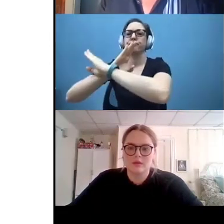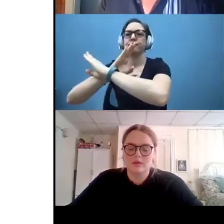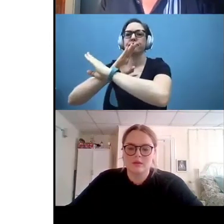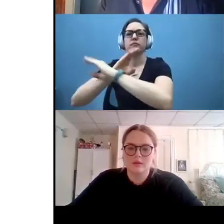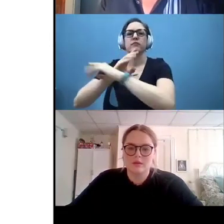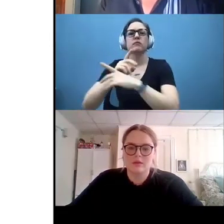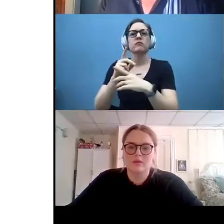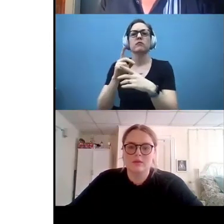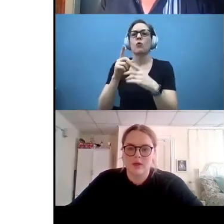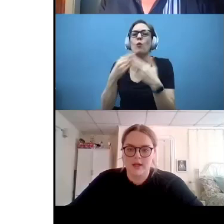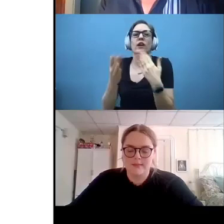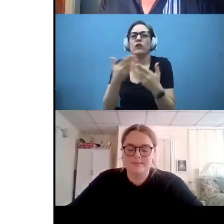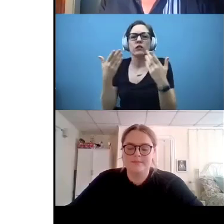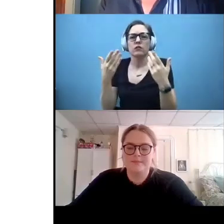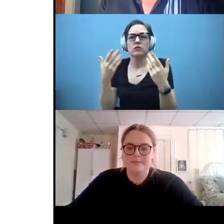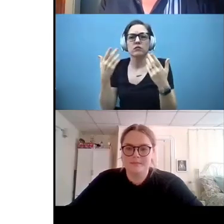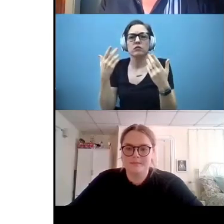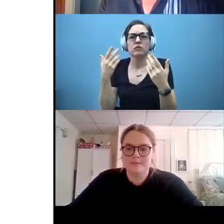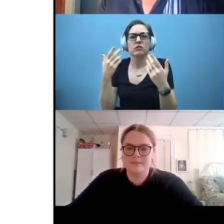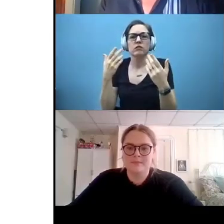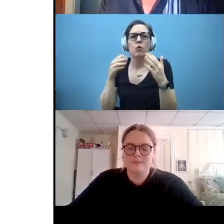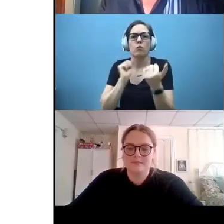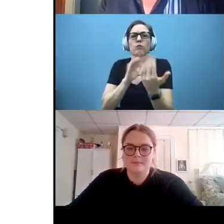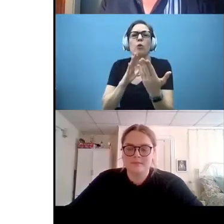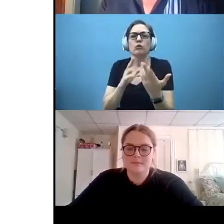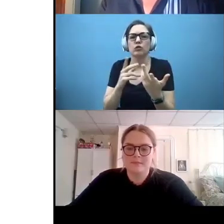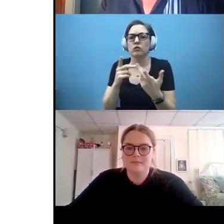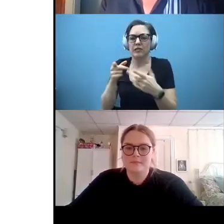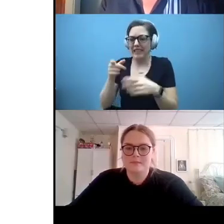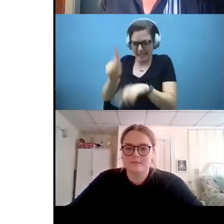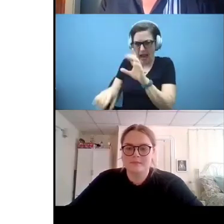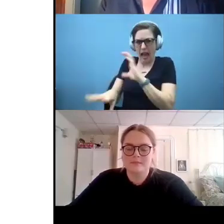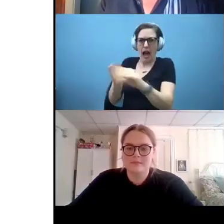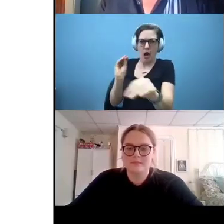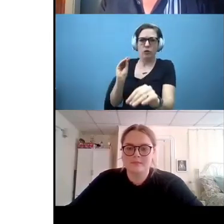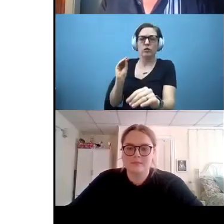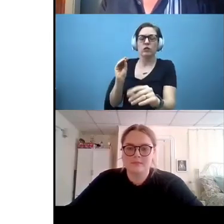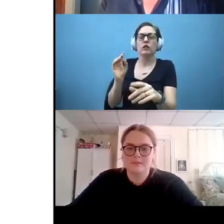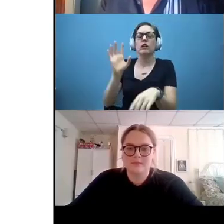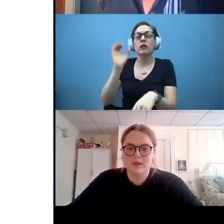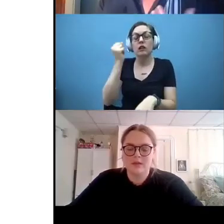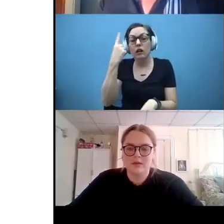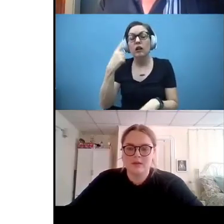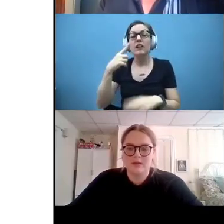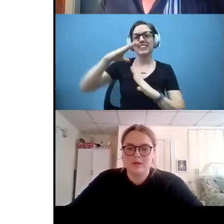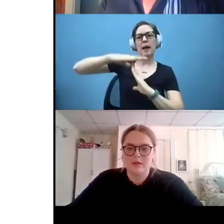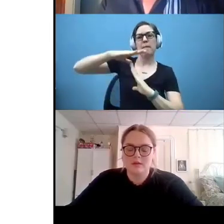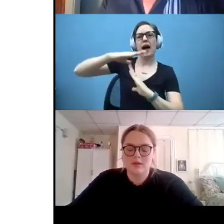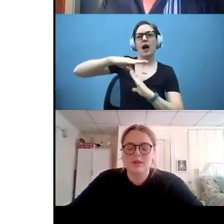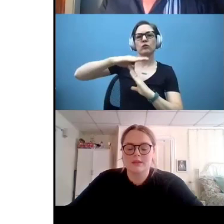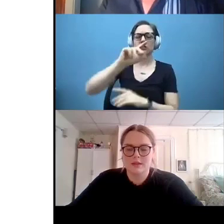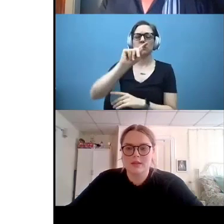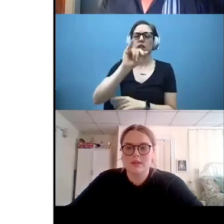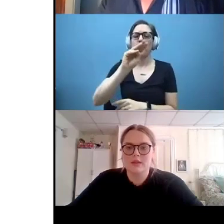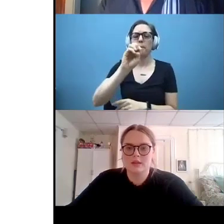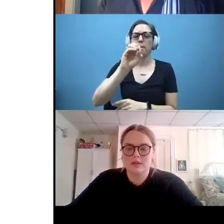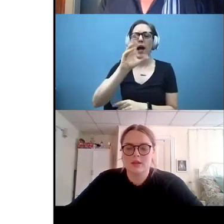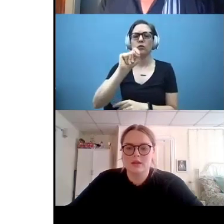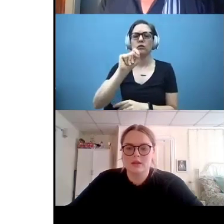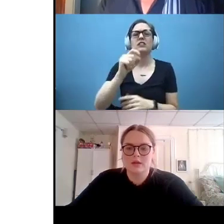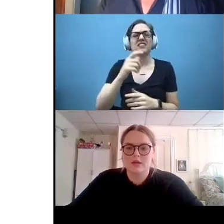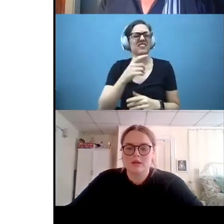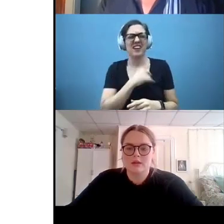leave that space. Right. That's what makes it a seclusion. A timeout, they usually don't use that word that I'm familiar with